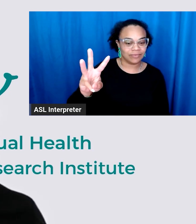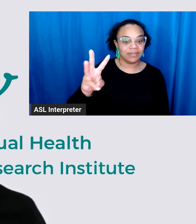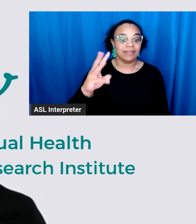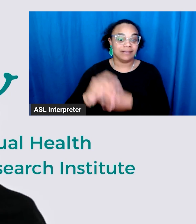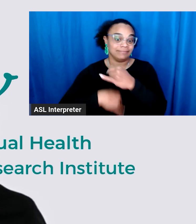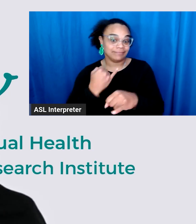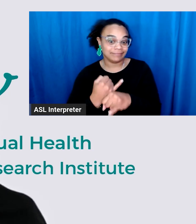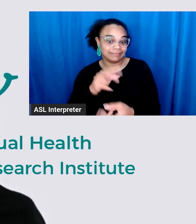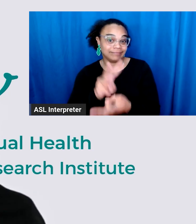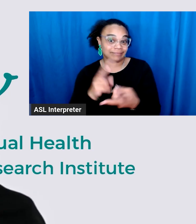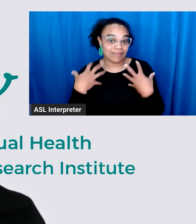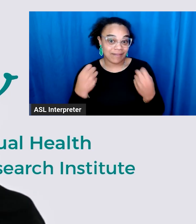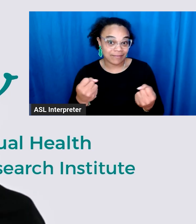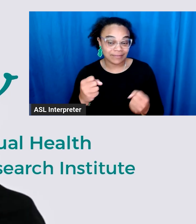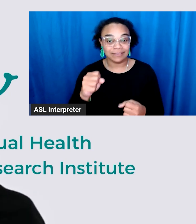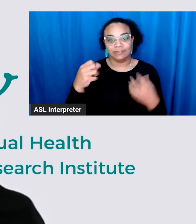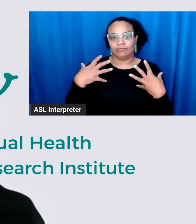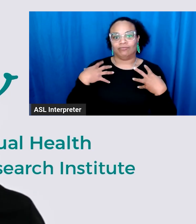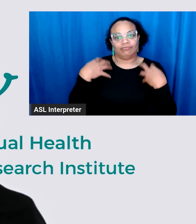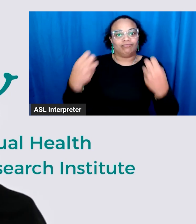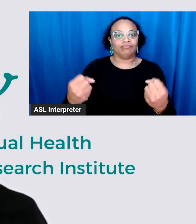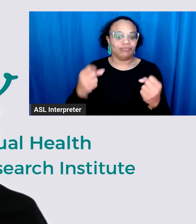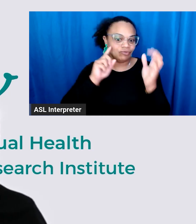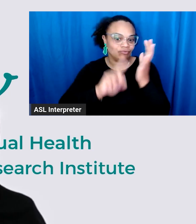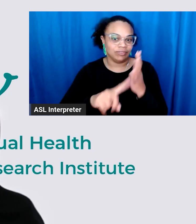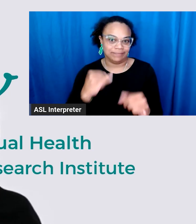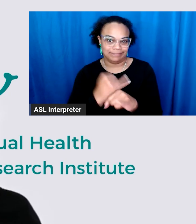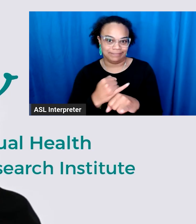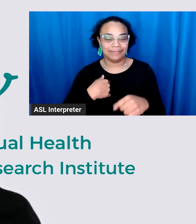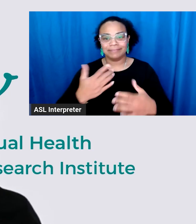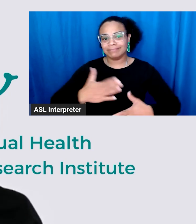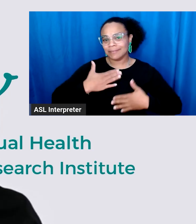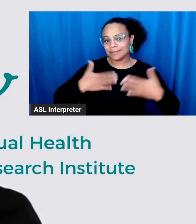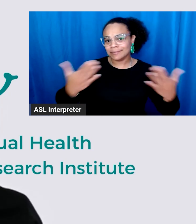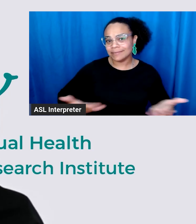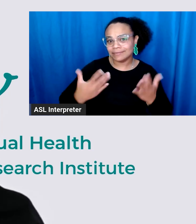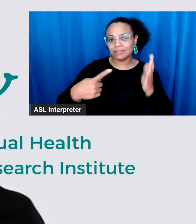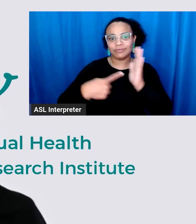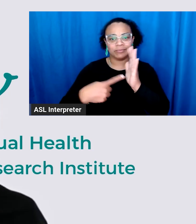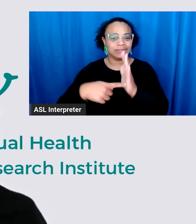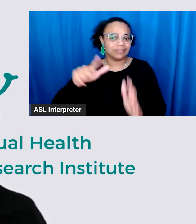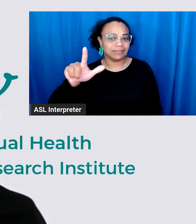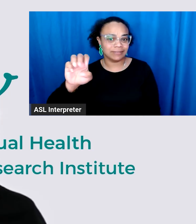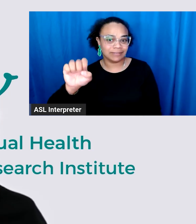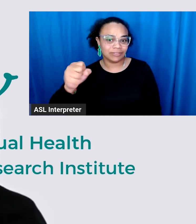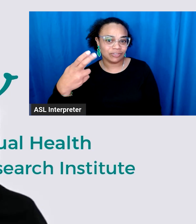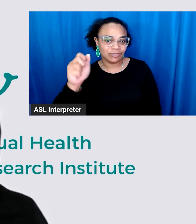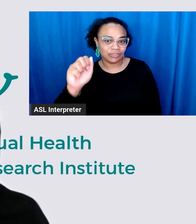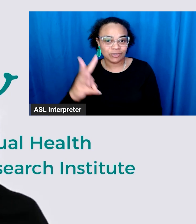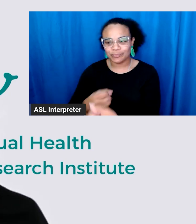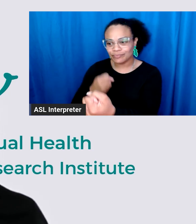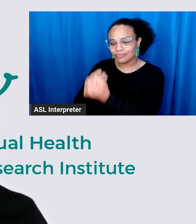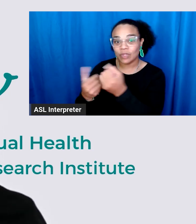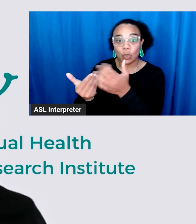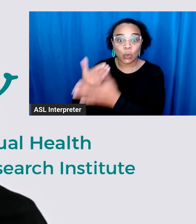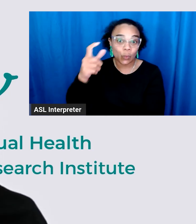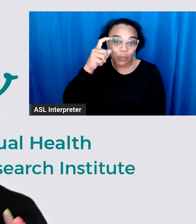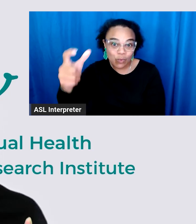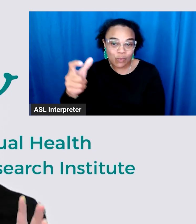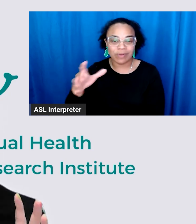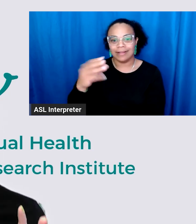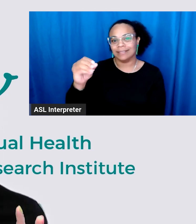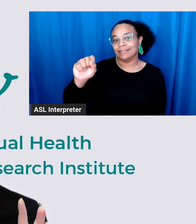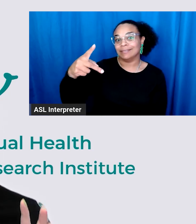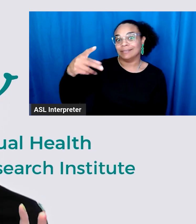Research Institute. And I'm so happy to be here on behalf of LaShaw to support New Moon Network and the Spokes Hub initiative. Now at LaShaw, what